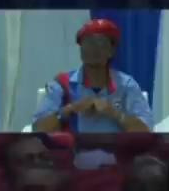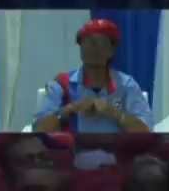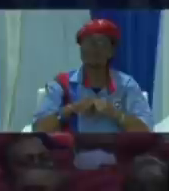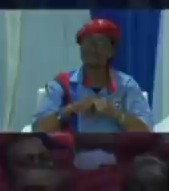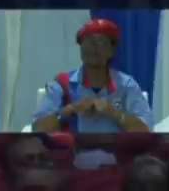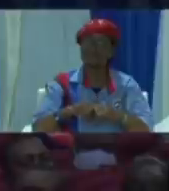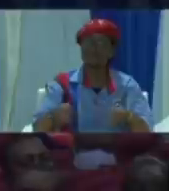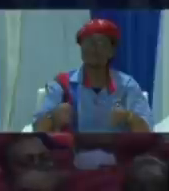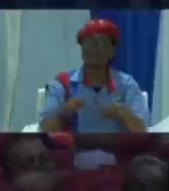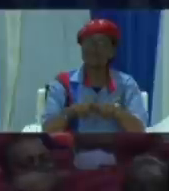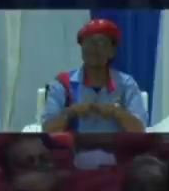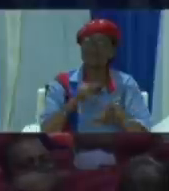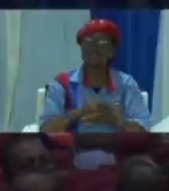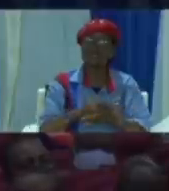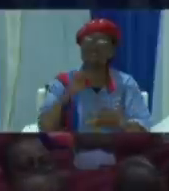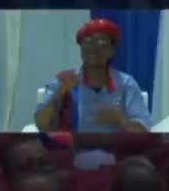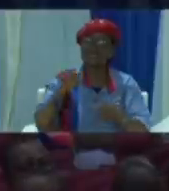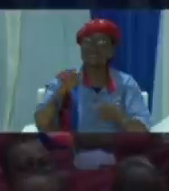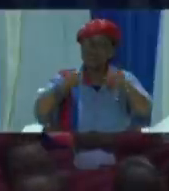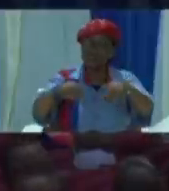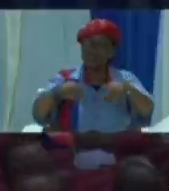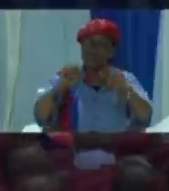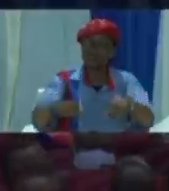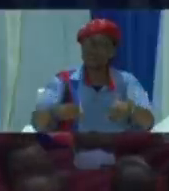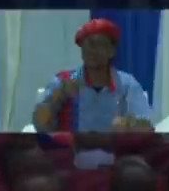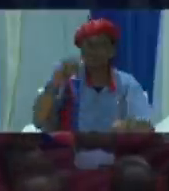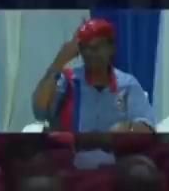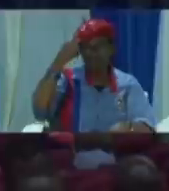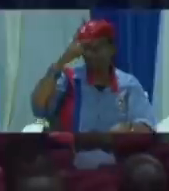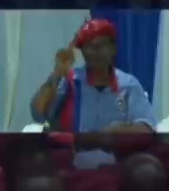So it is possible for someone to know glory